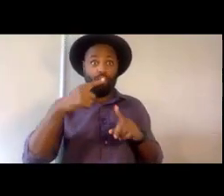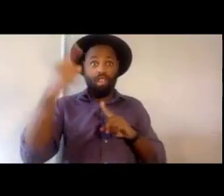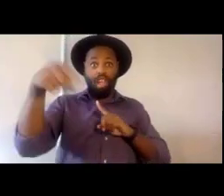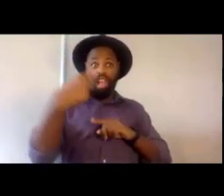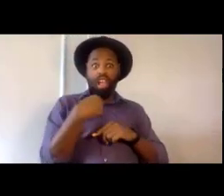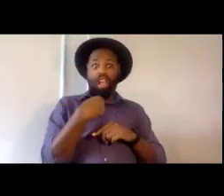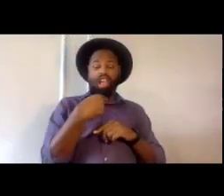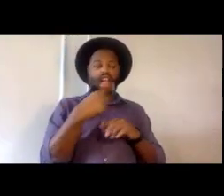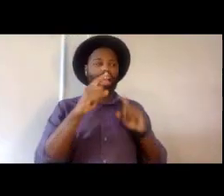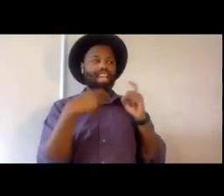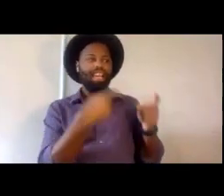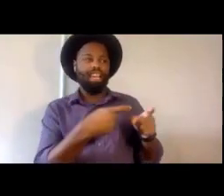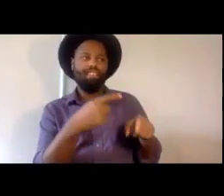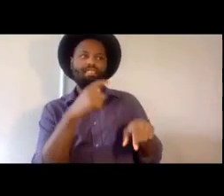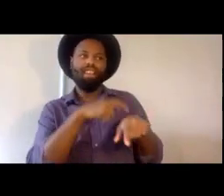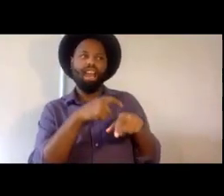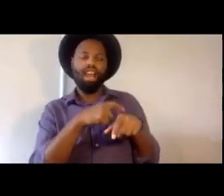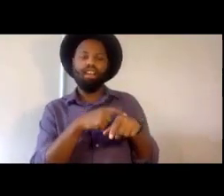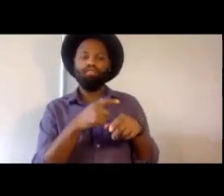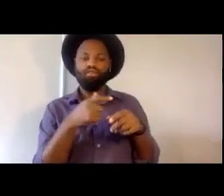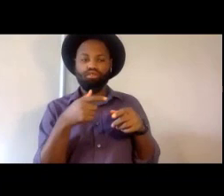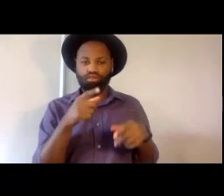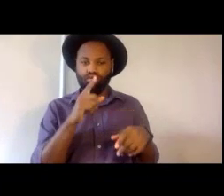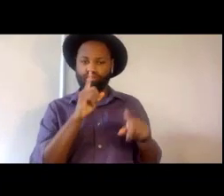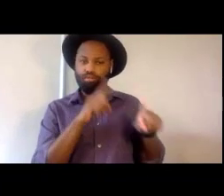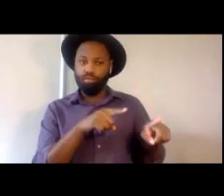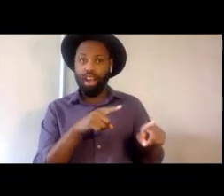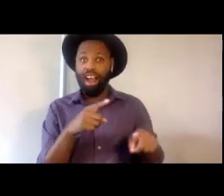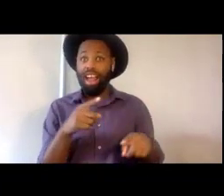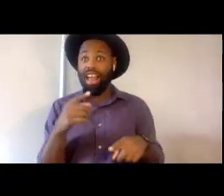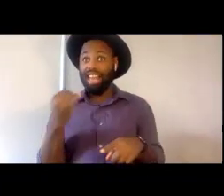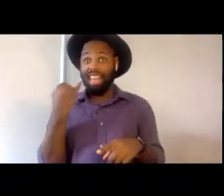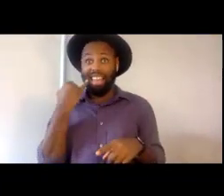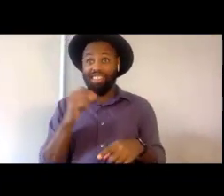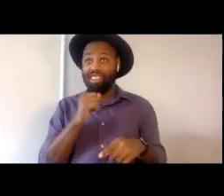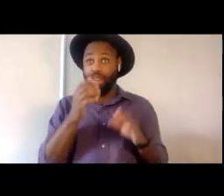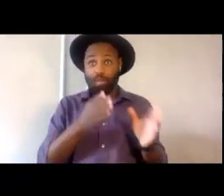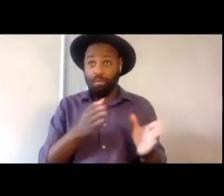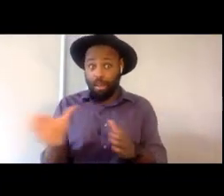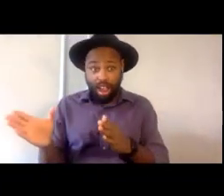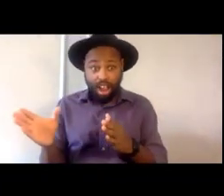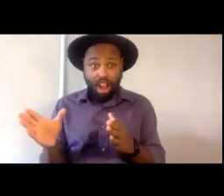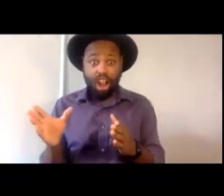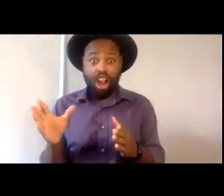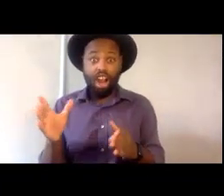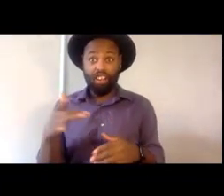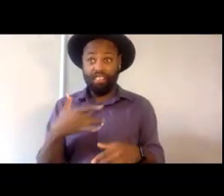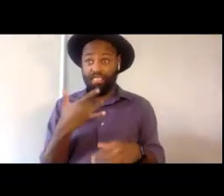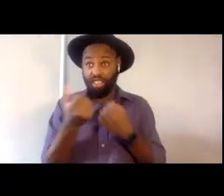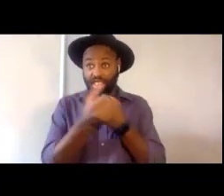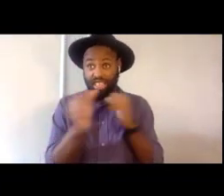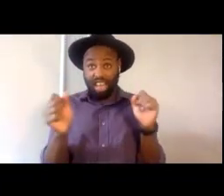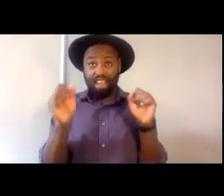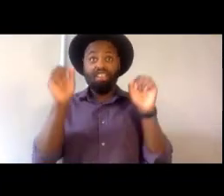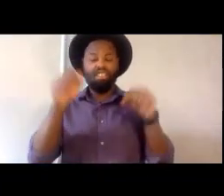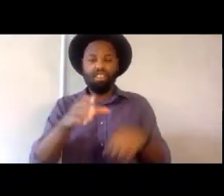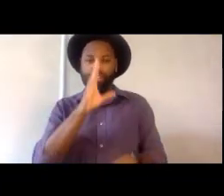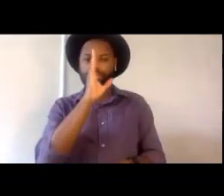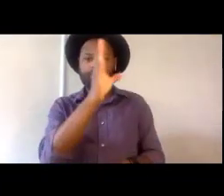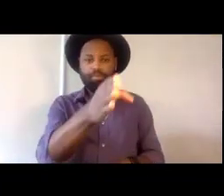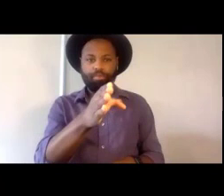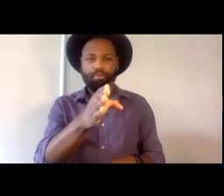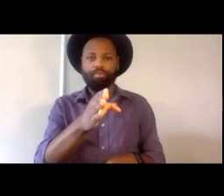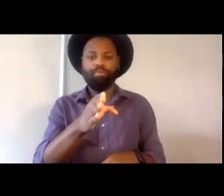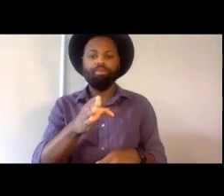they're not prepared to respond and it's safe for you to do so, directly address the offender. And then afterwards, check in with the individual who